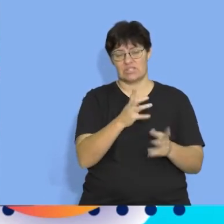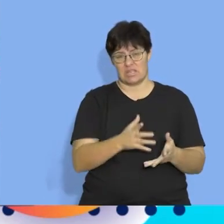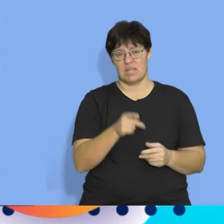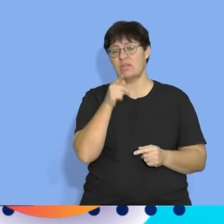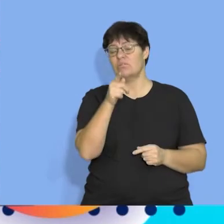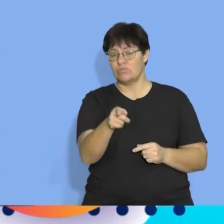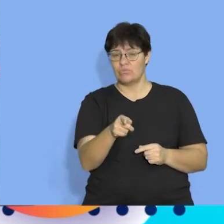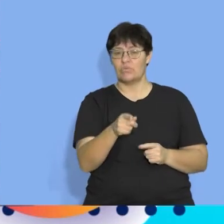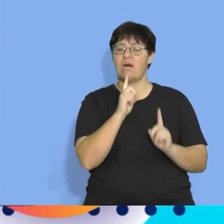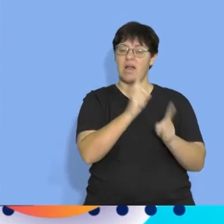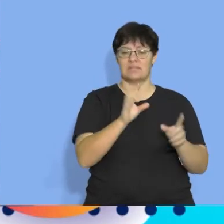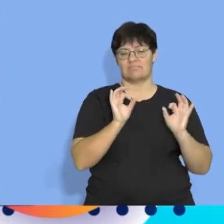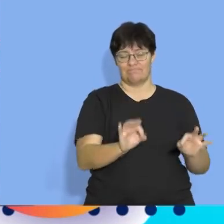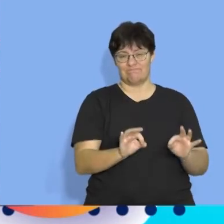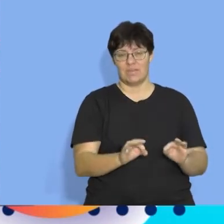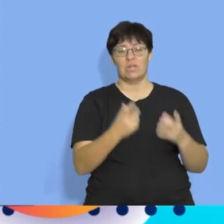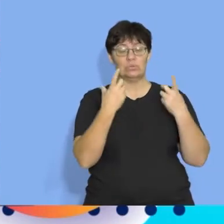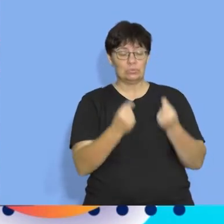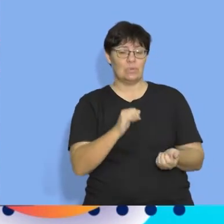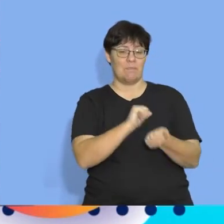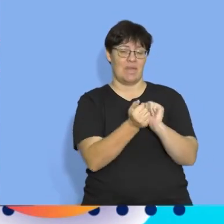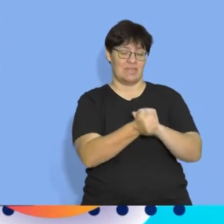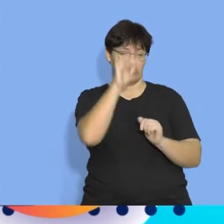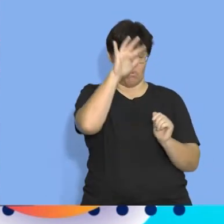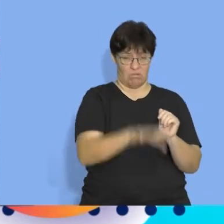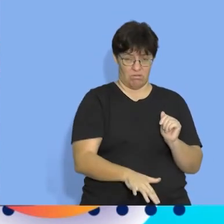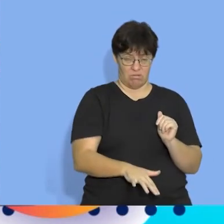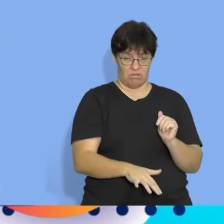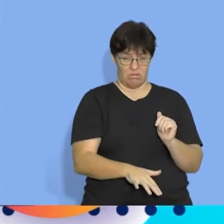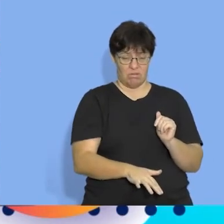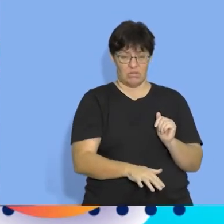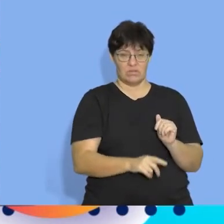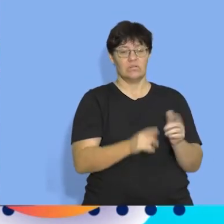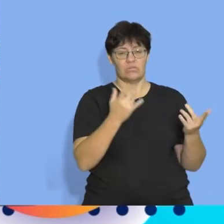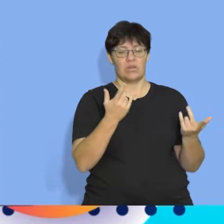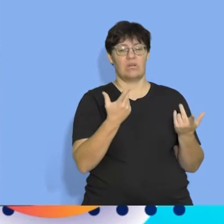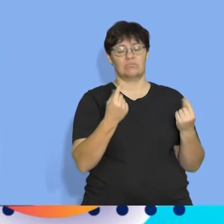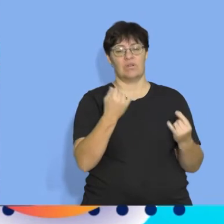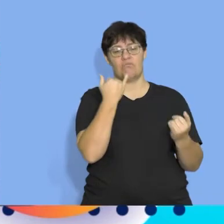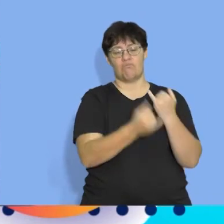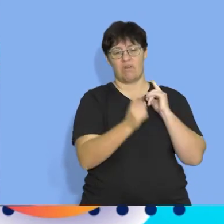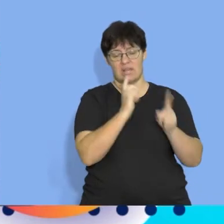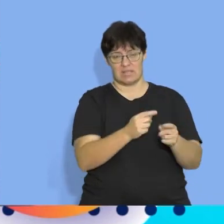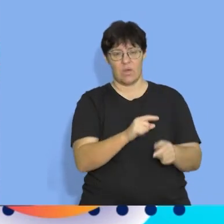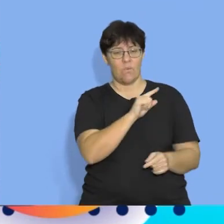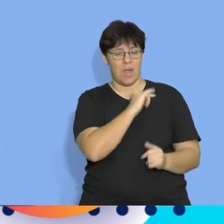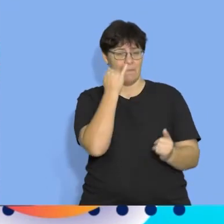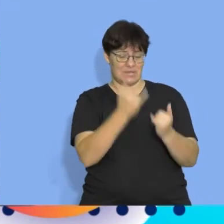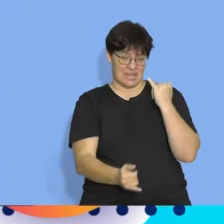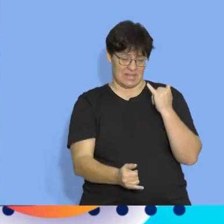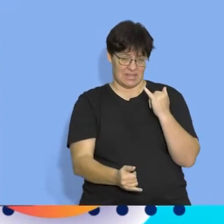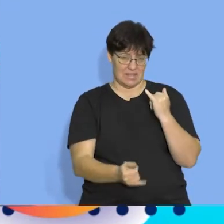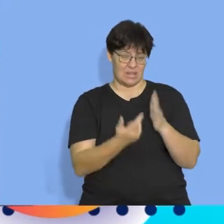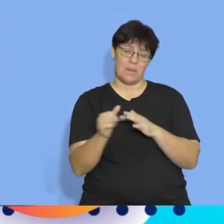teacher, I'd rather you get the right answer and do all the maths than try and not do all the steps and get the wrong answer because you made a